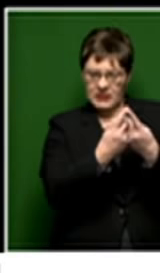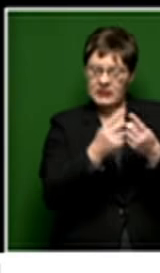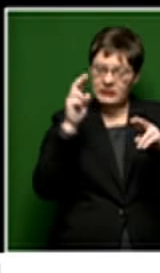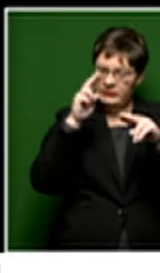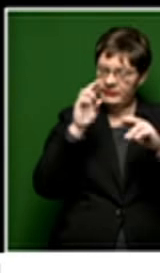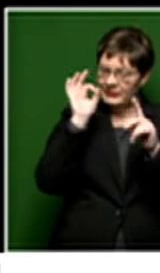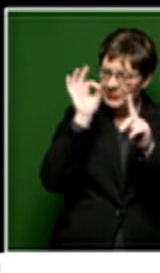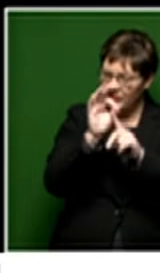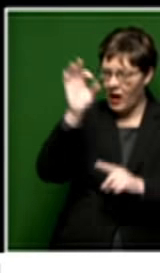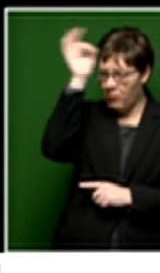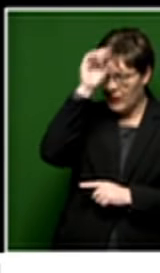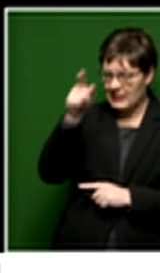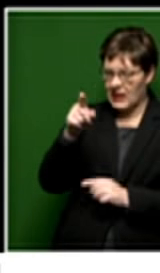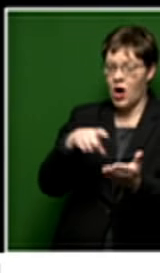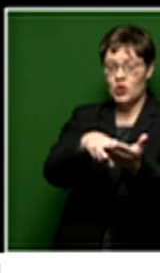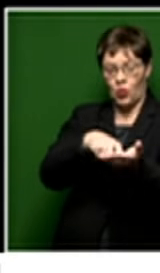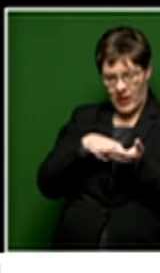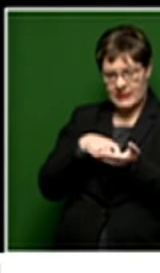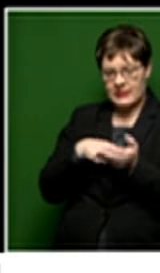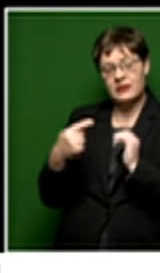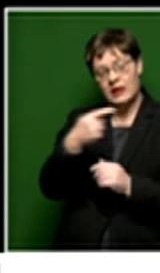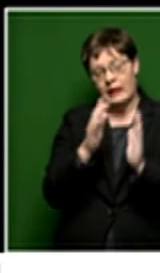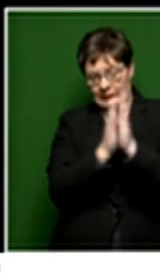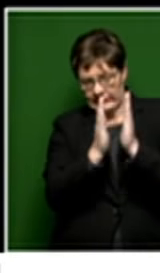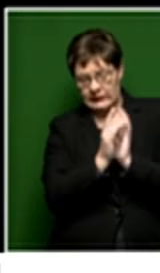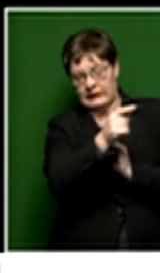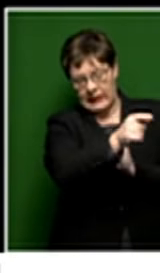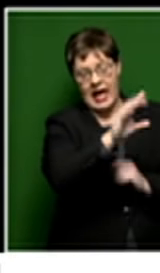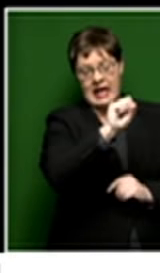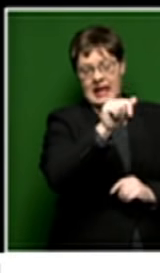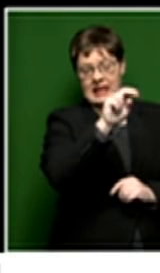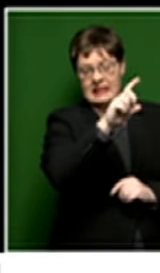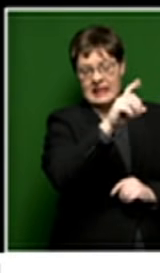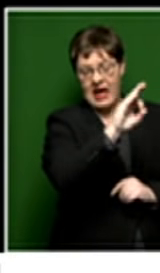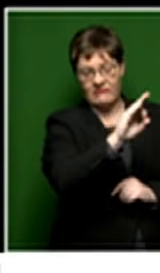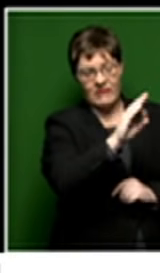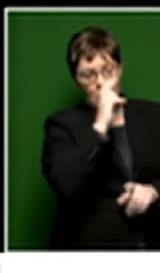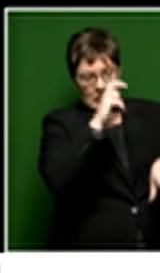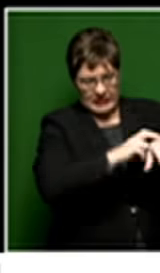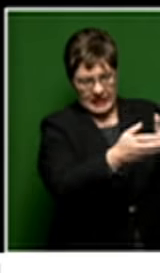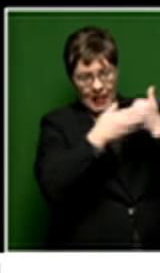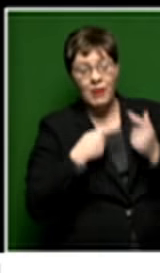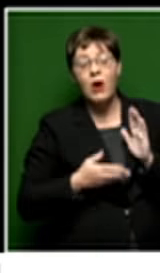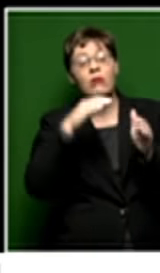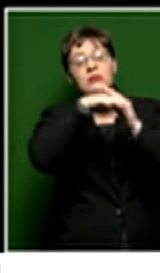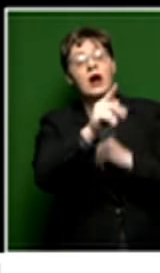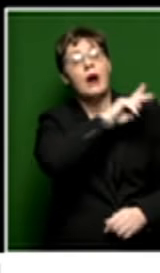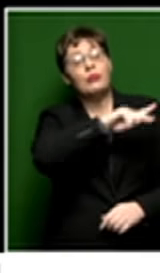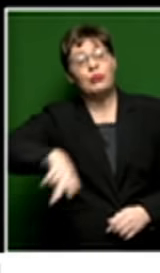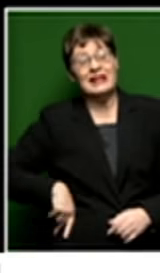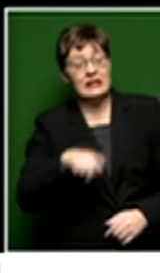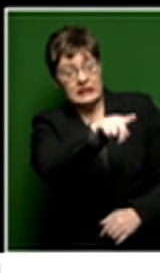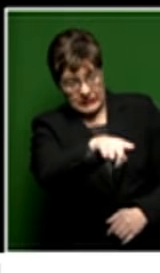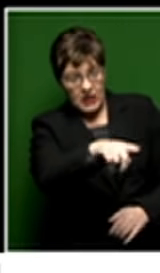they must have a requesting letter requesting the SANDF, and then it must go to the president, approve it, and then after that